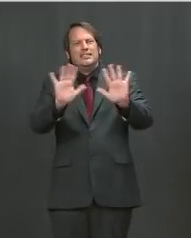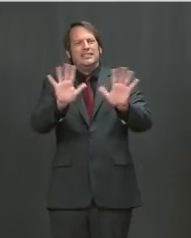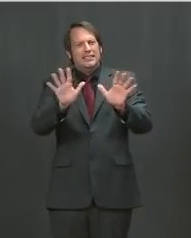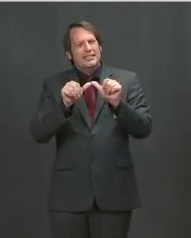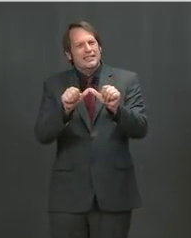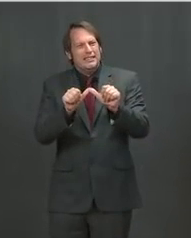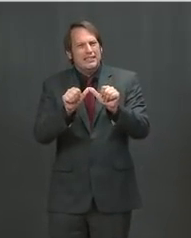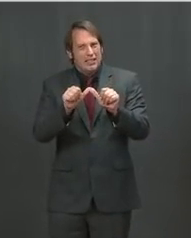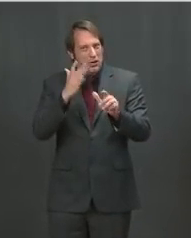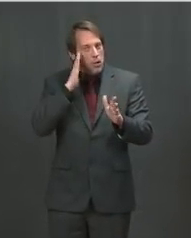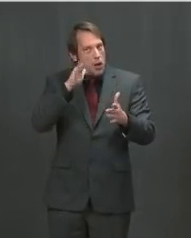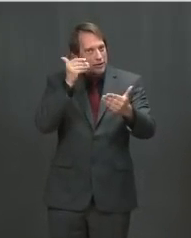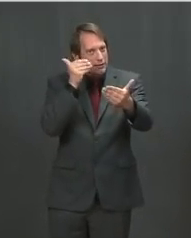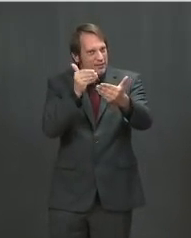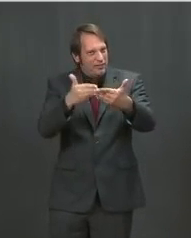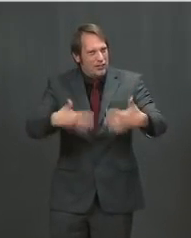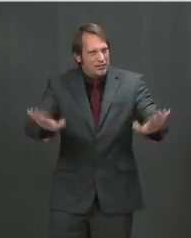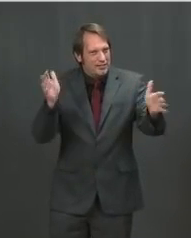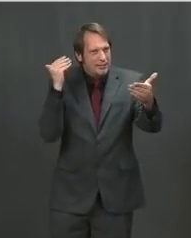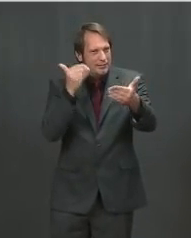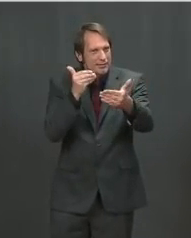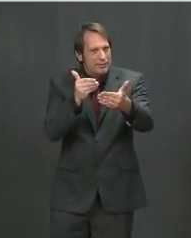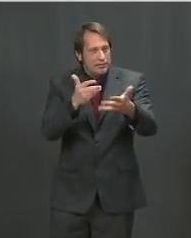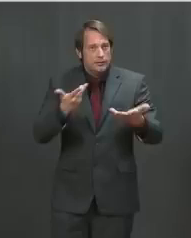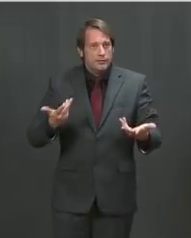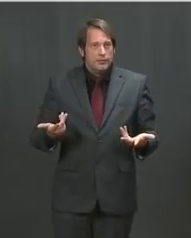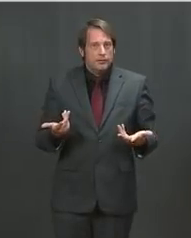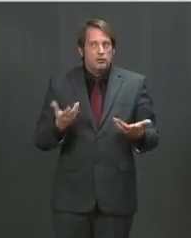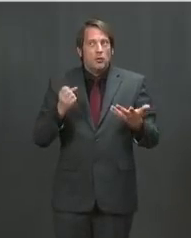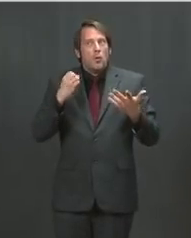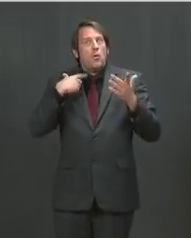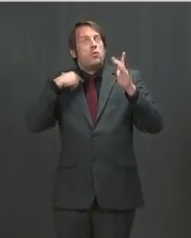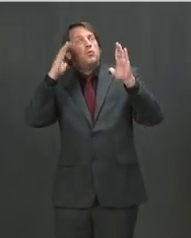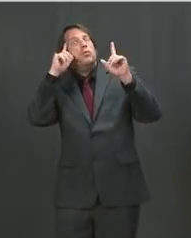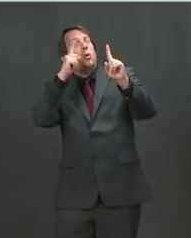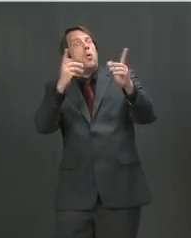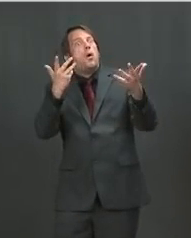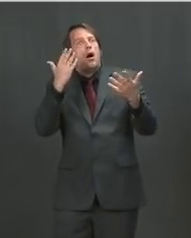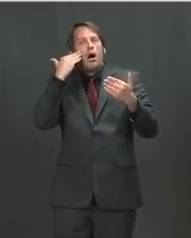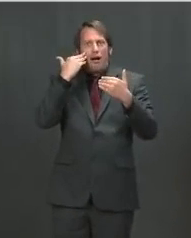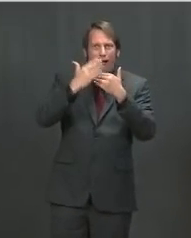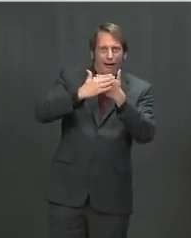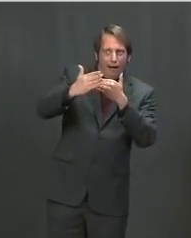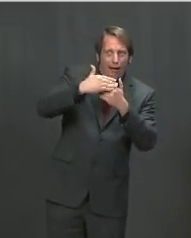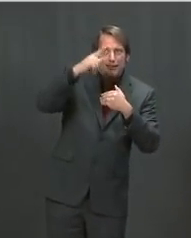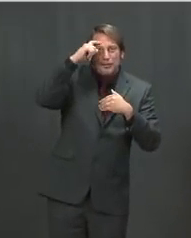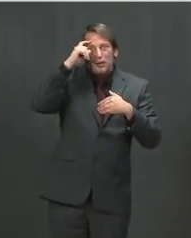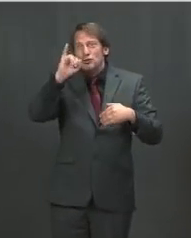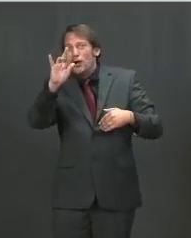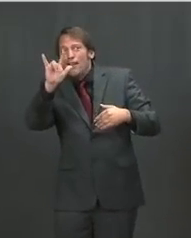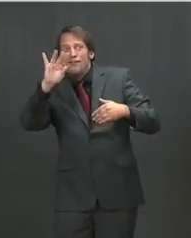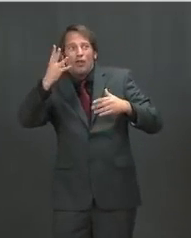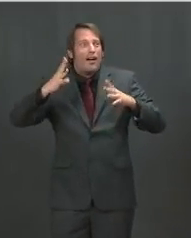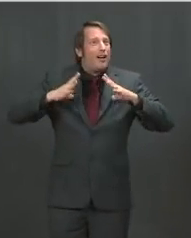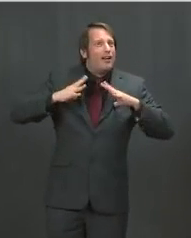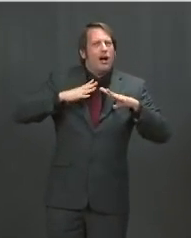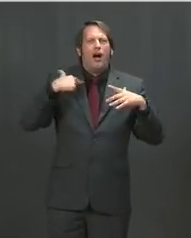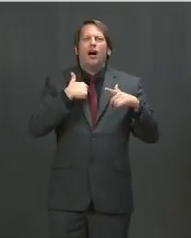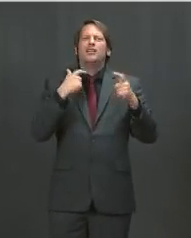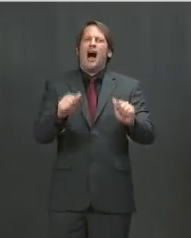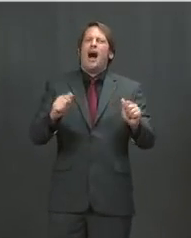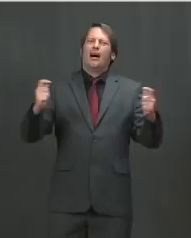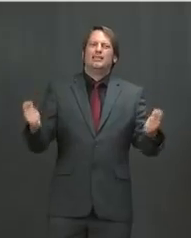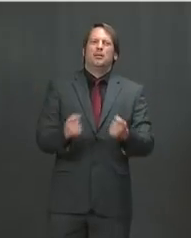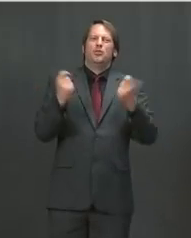within reach. But that's nearly 3 months away. And as the President said, the real question